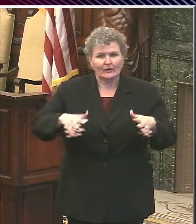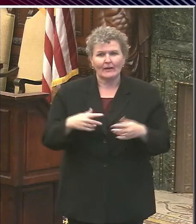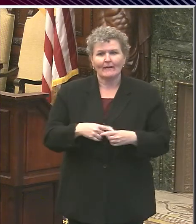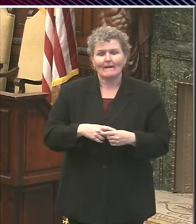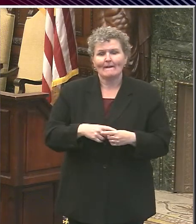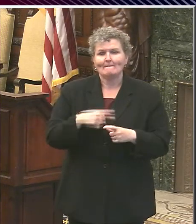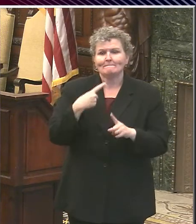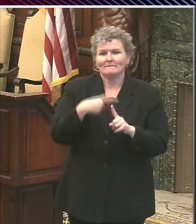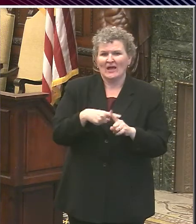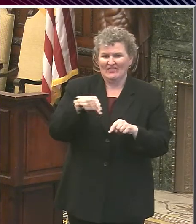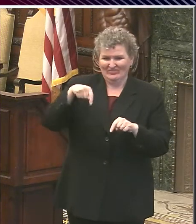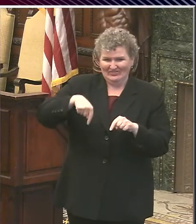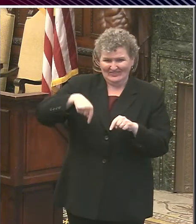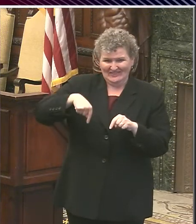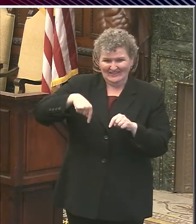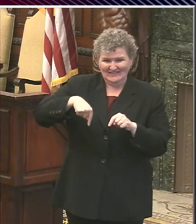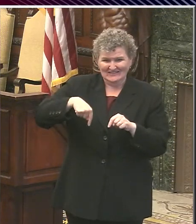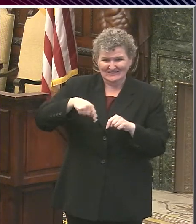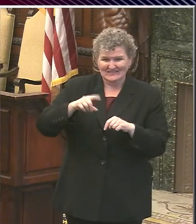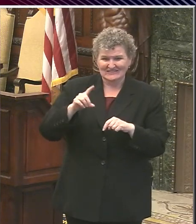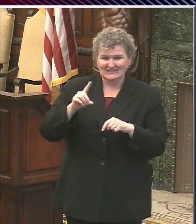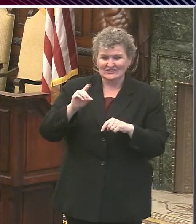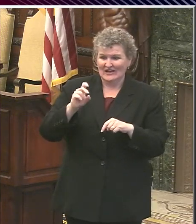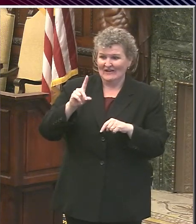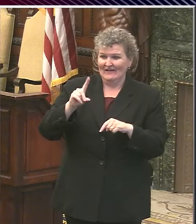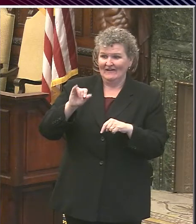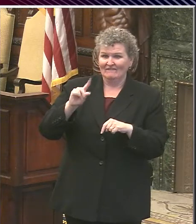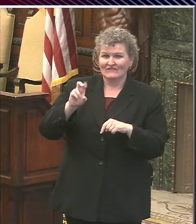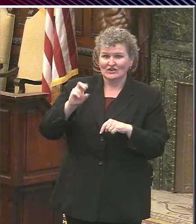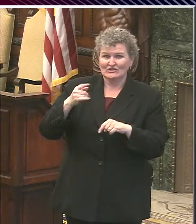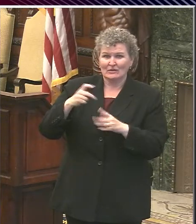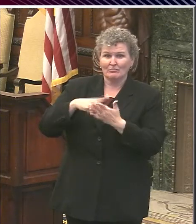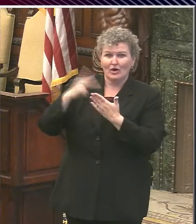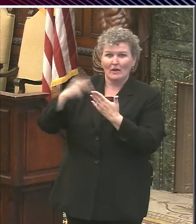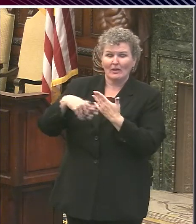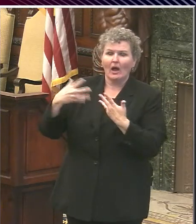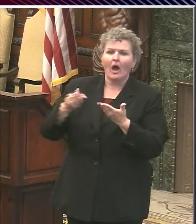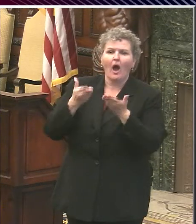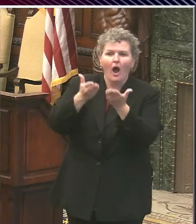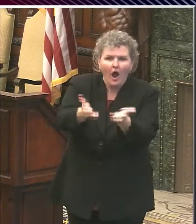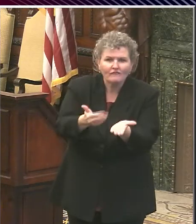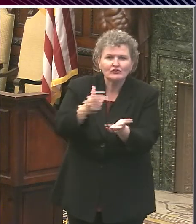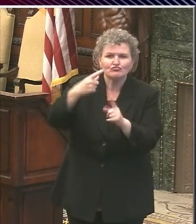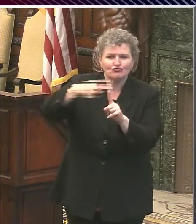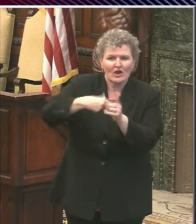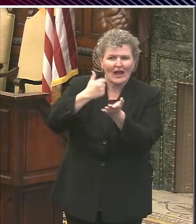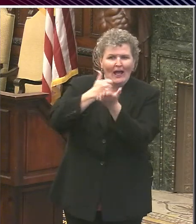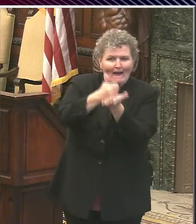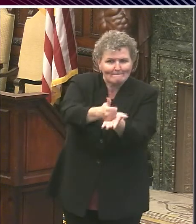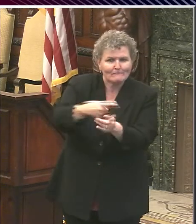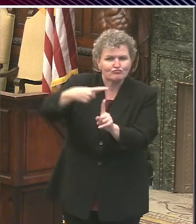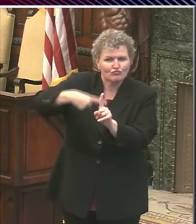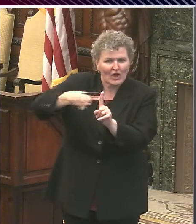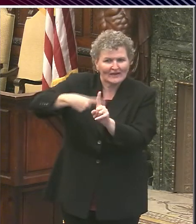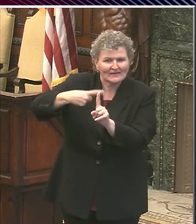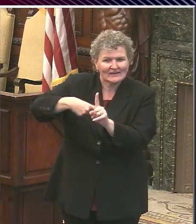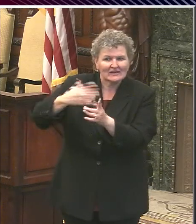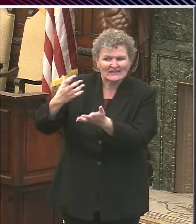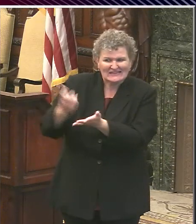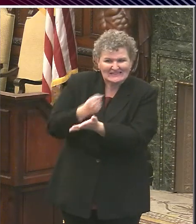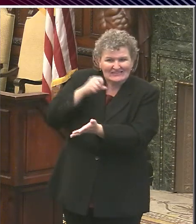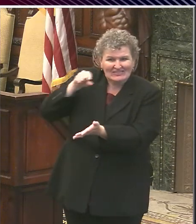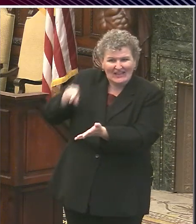diversion program, we're also still operating a rental assistance program that can be accessed until September 30th. So